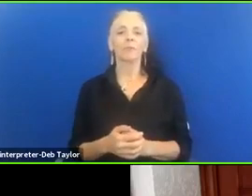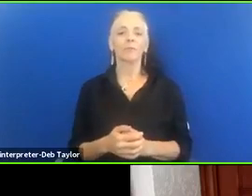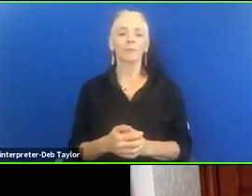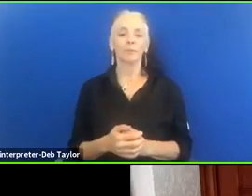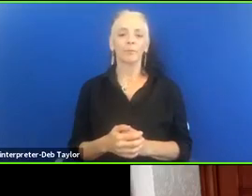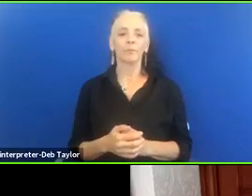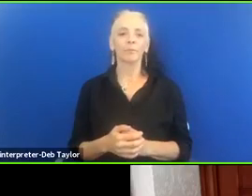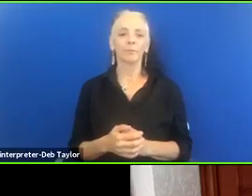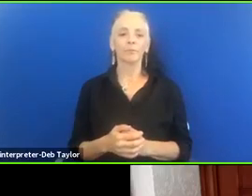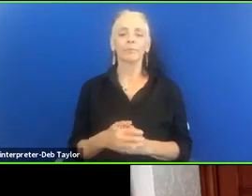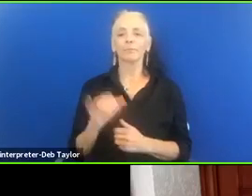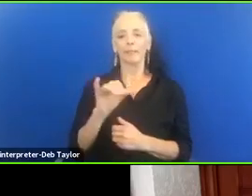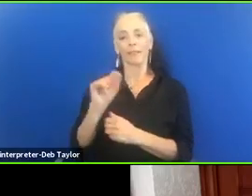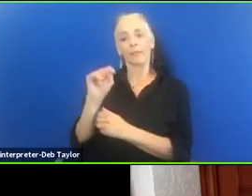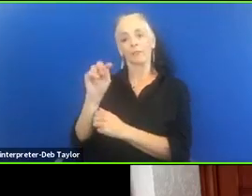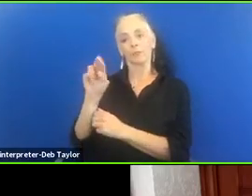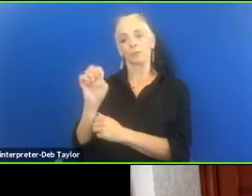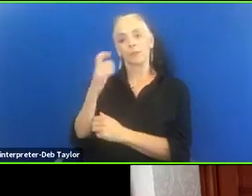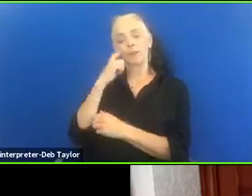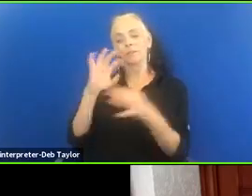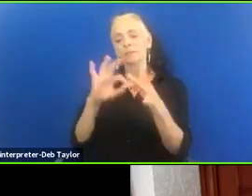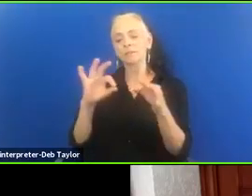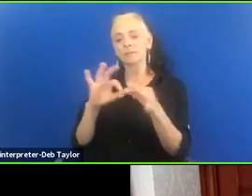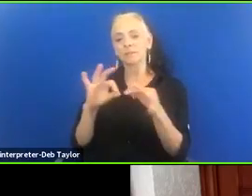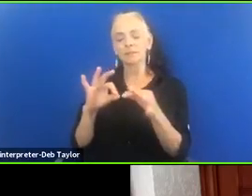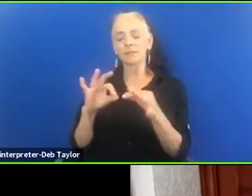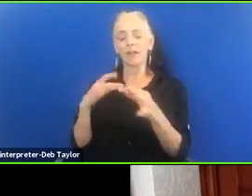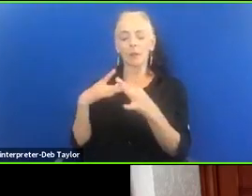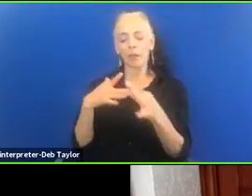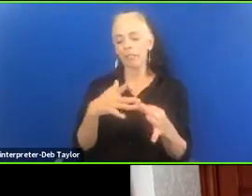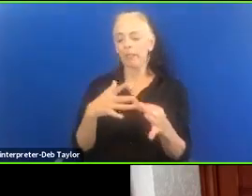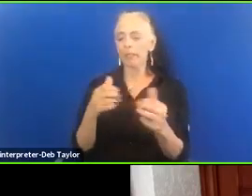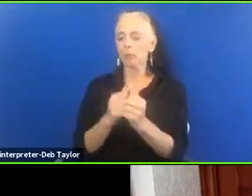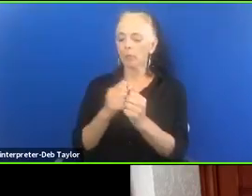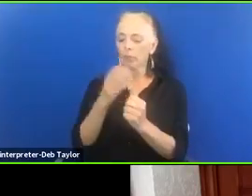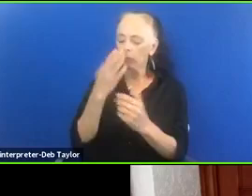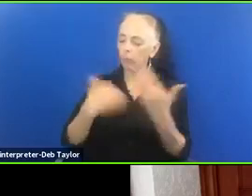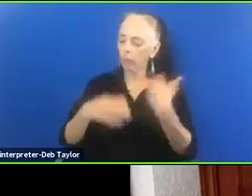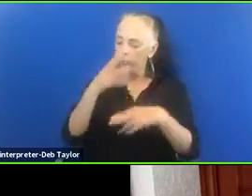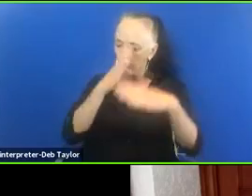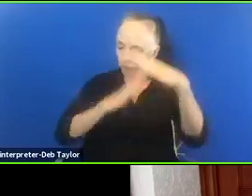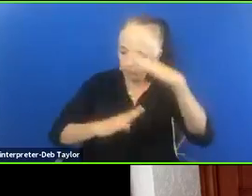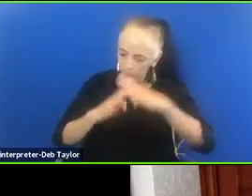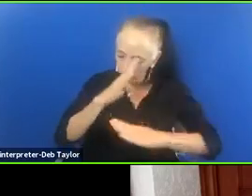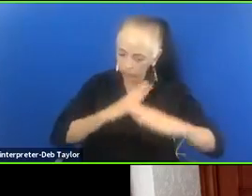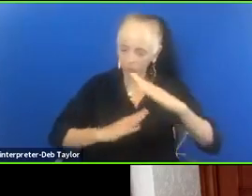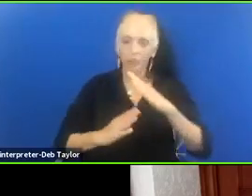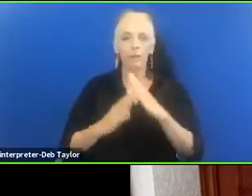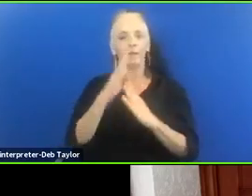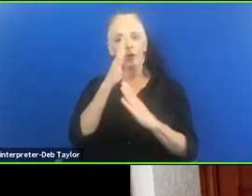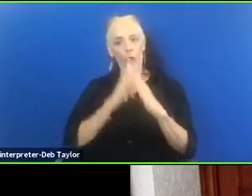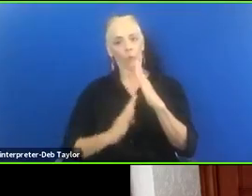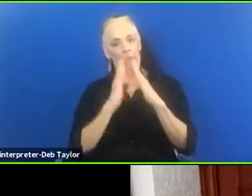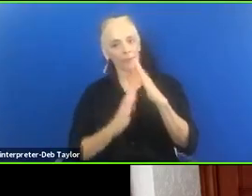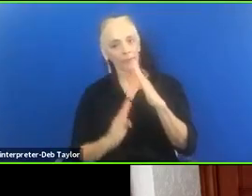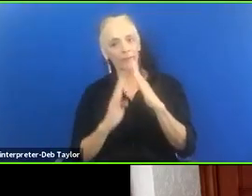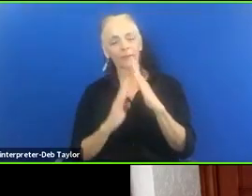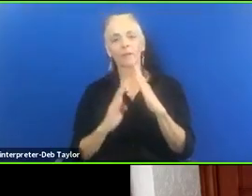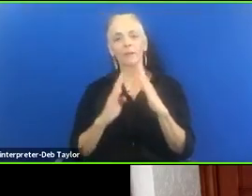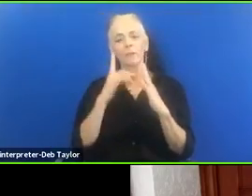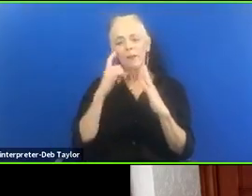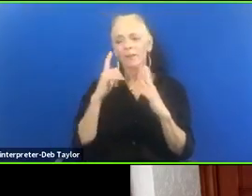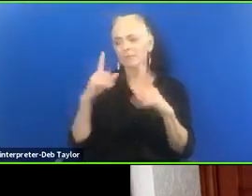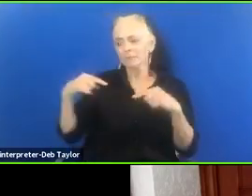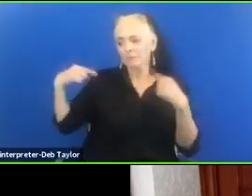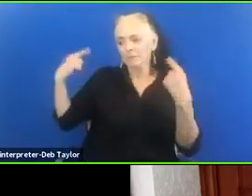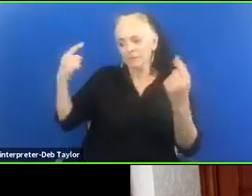And as Trey was saying, leading with a lot of humility. This comes from a long lineage of thought and